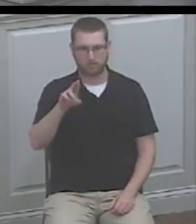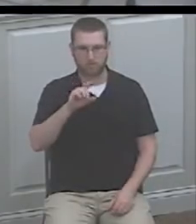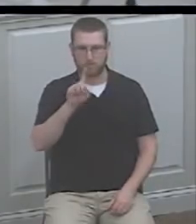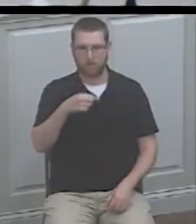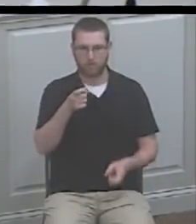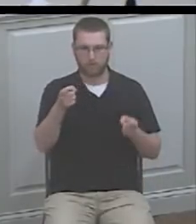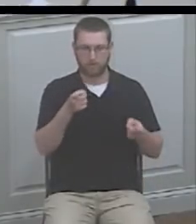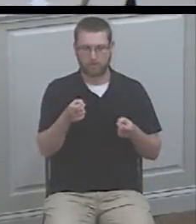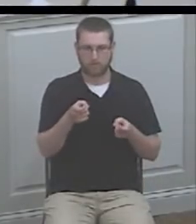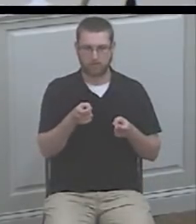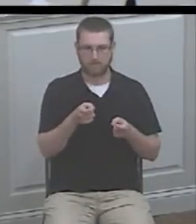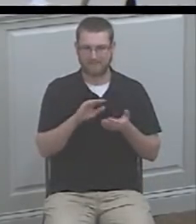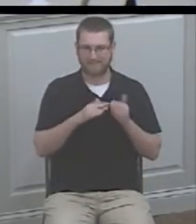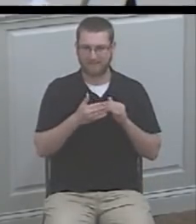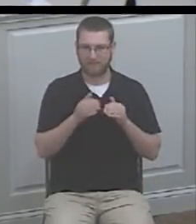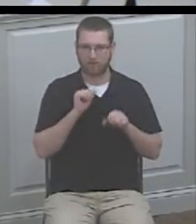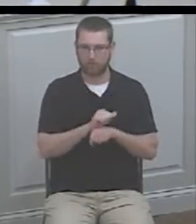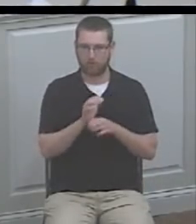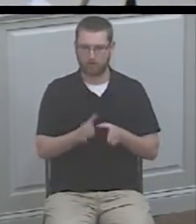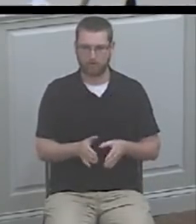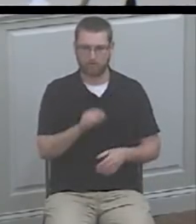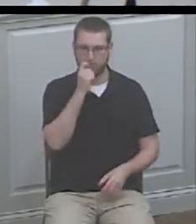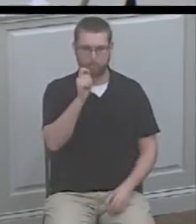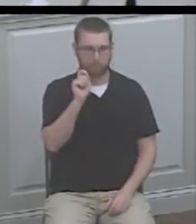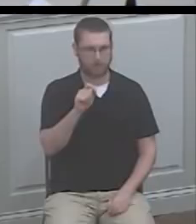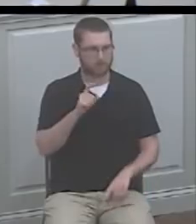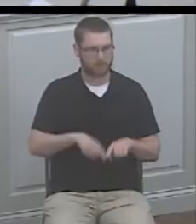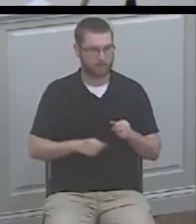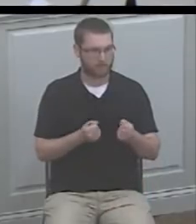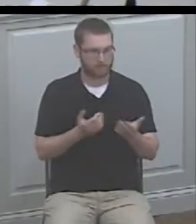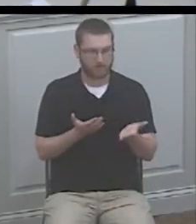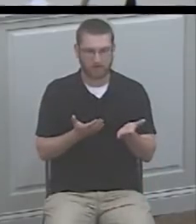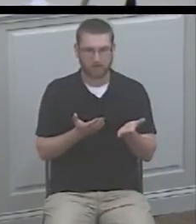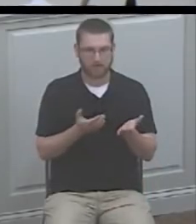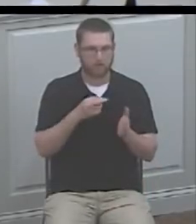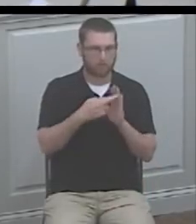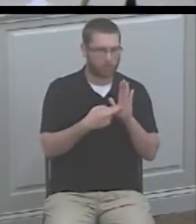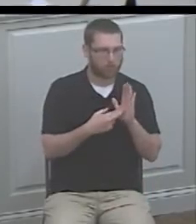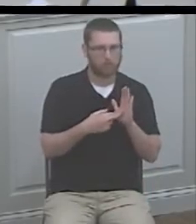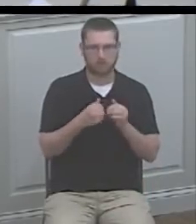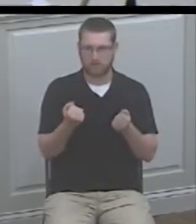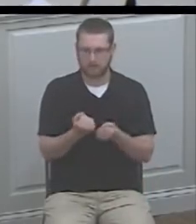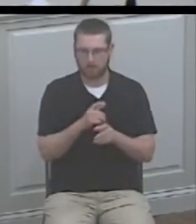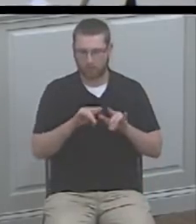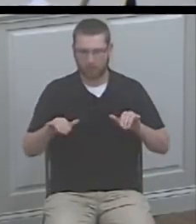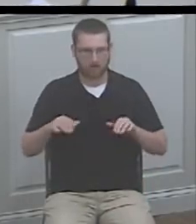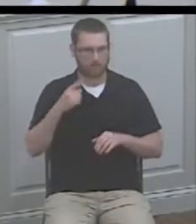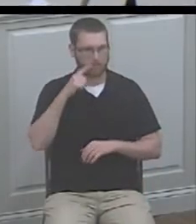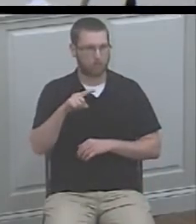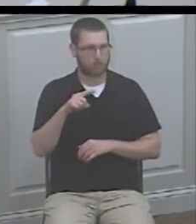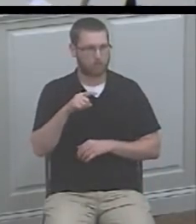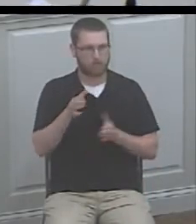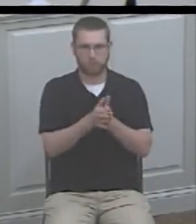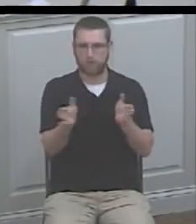city employees, period. They can't provide rules and regulations for those